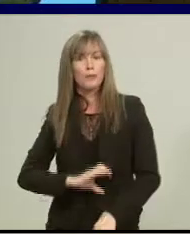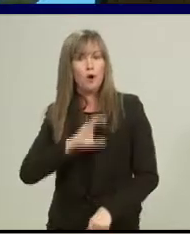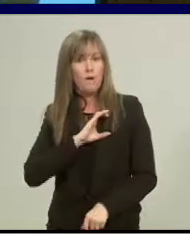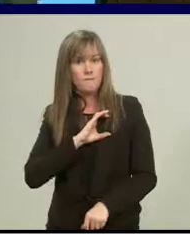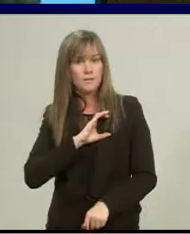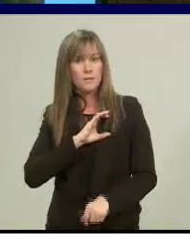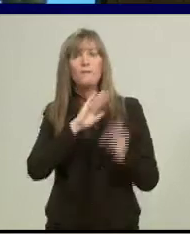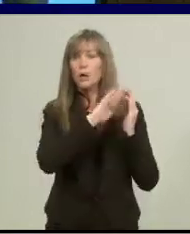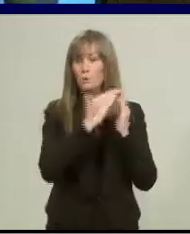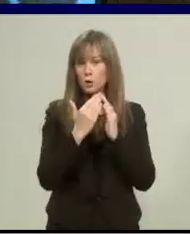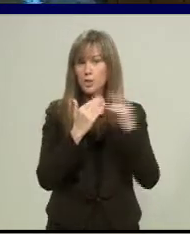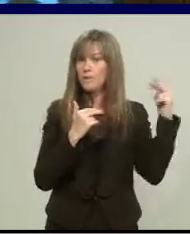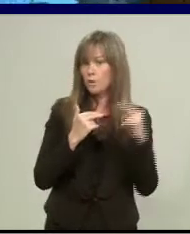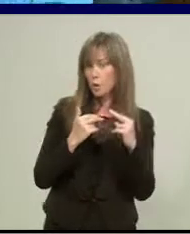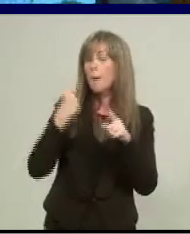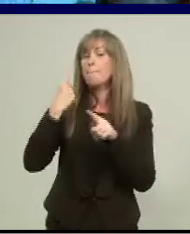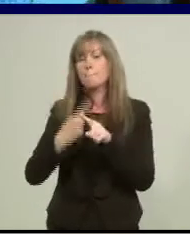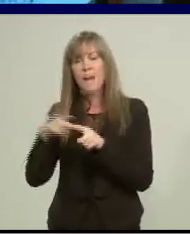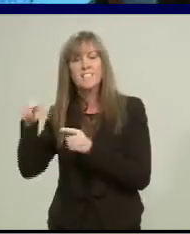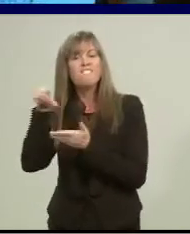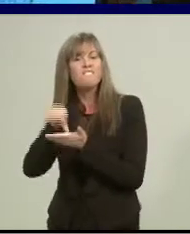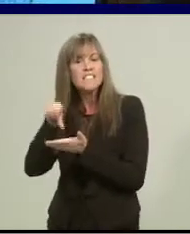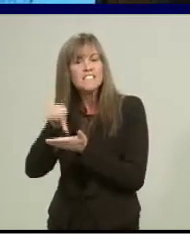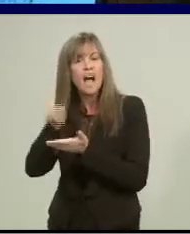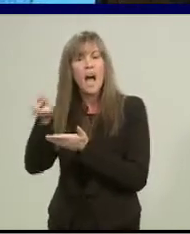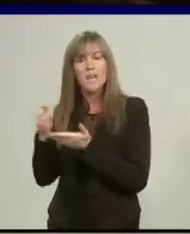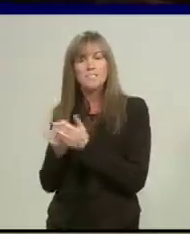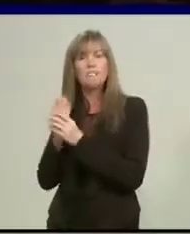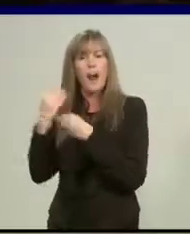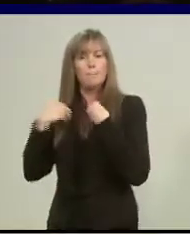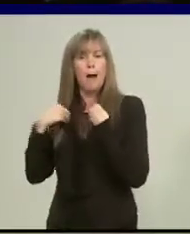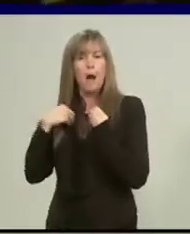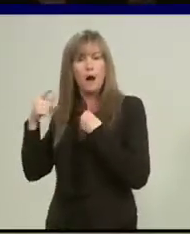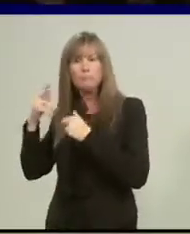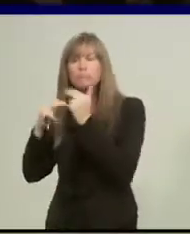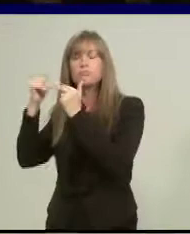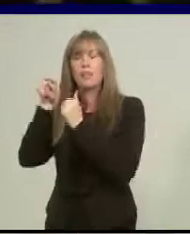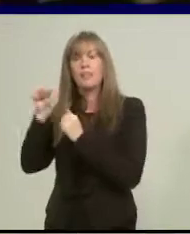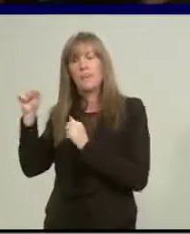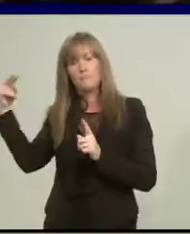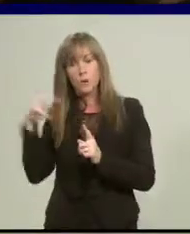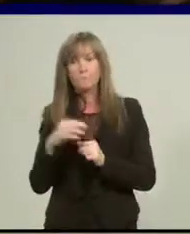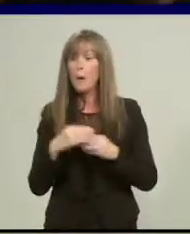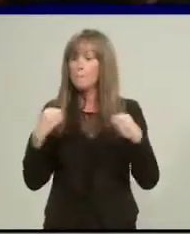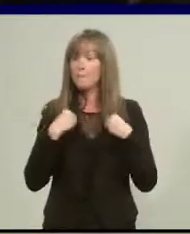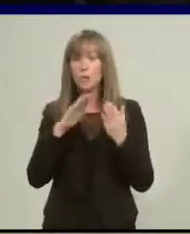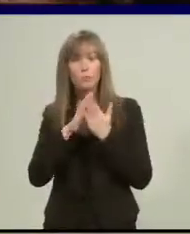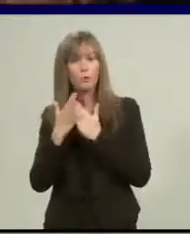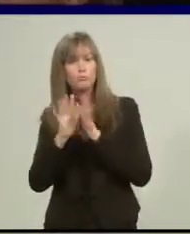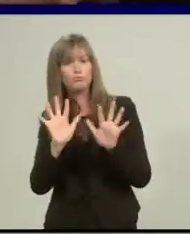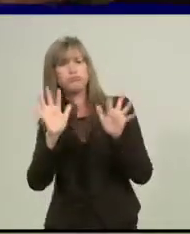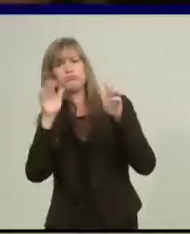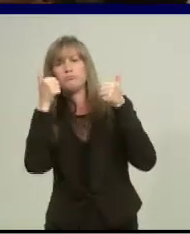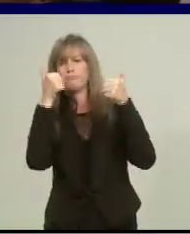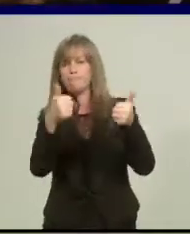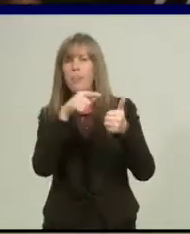from a community point of view, but also from an investor point of view and a developer point of view. The business community was applauding the announcement.